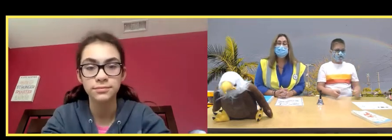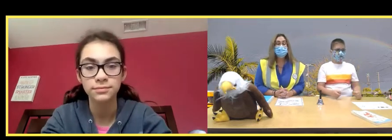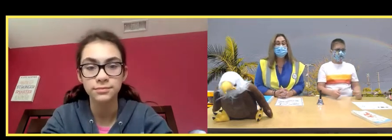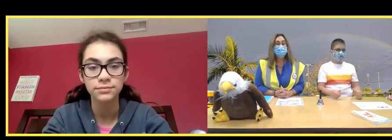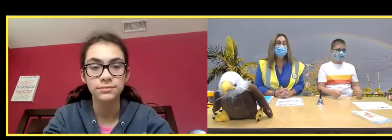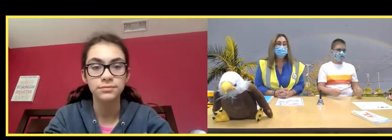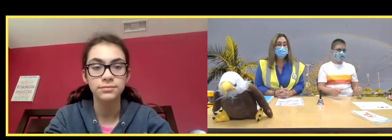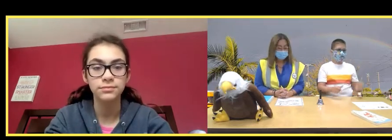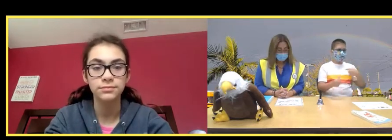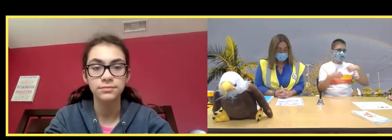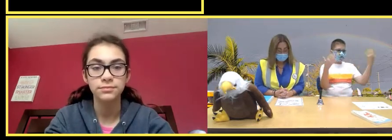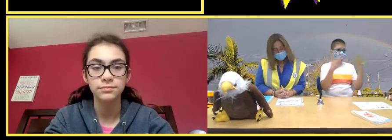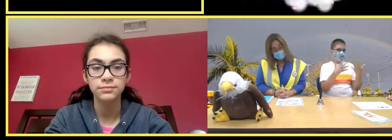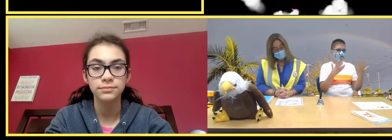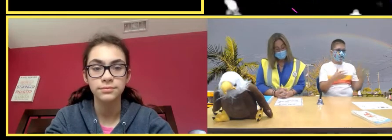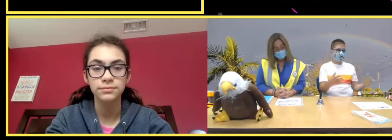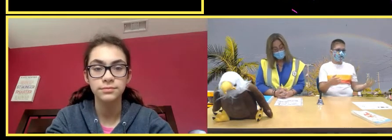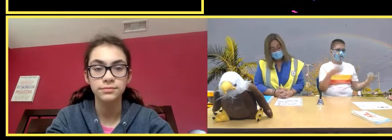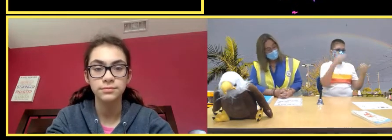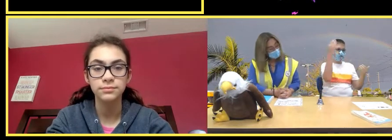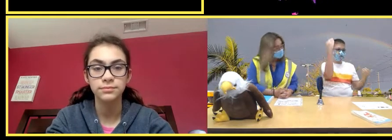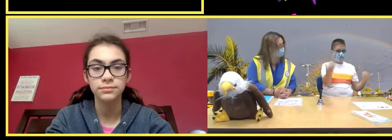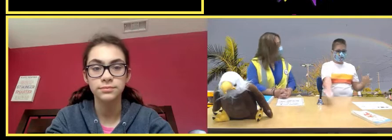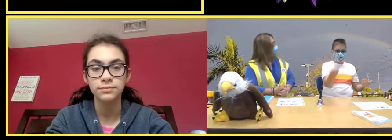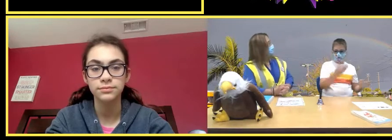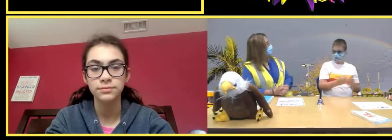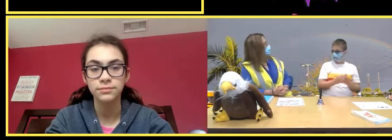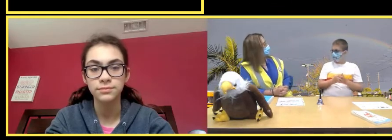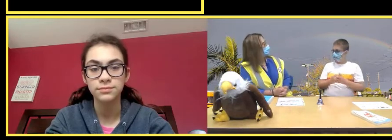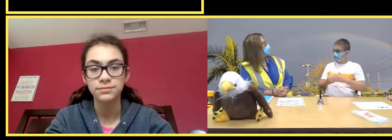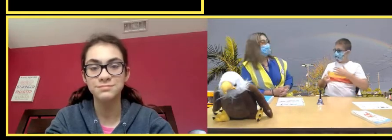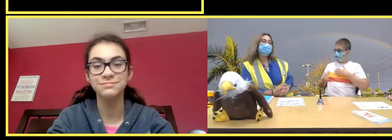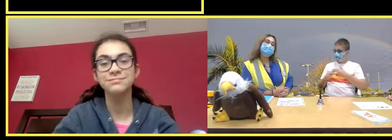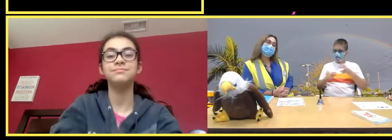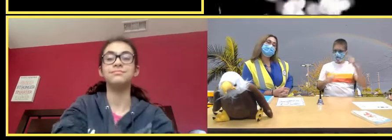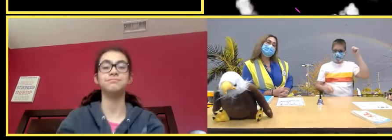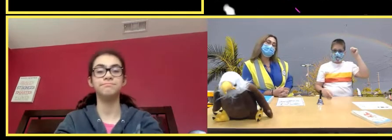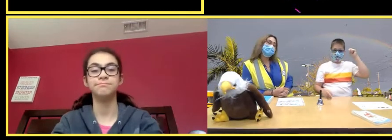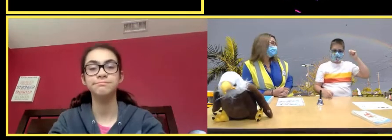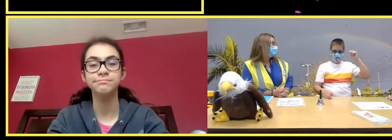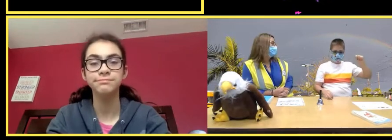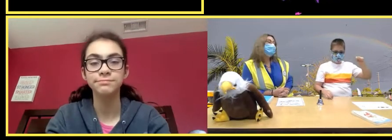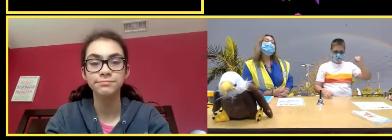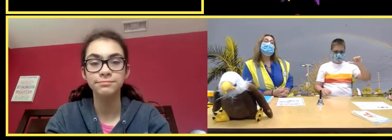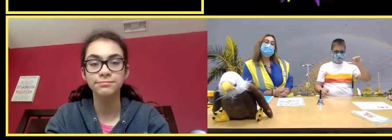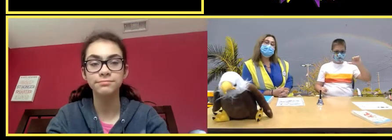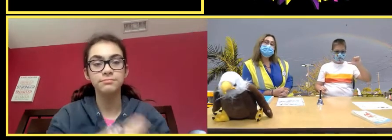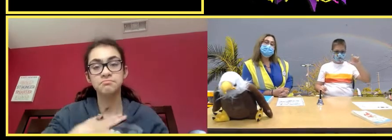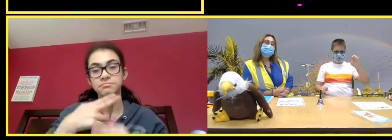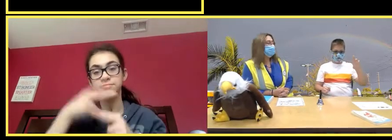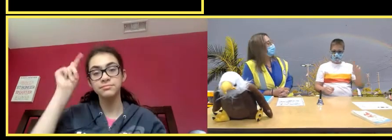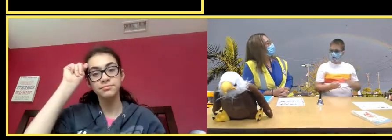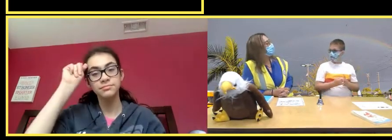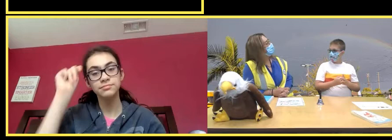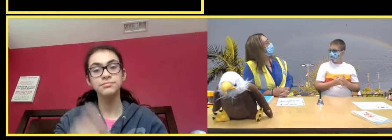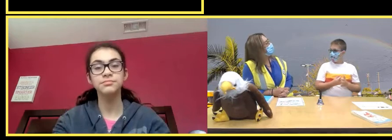2021. I am here with a guest. What is your name? My name is Tyler.